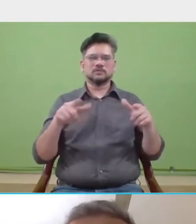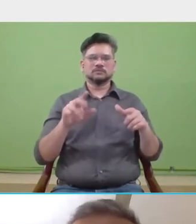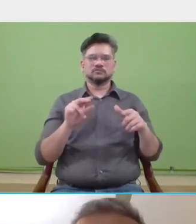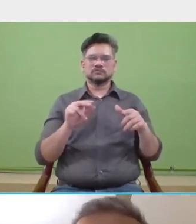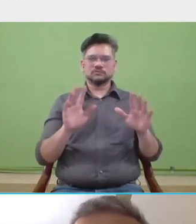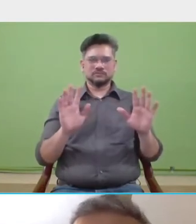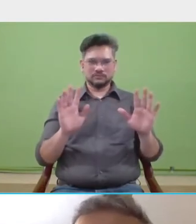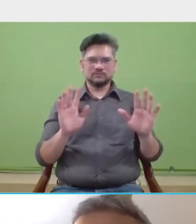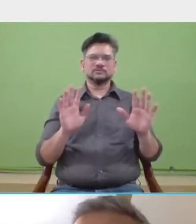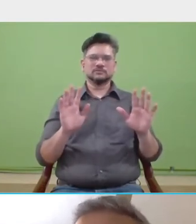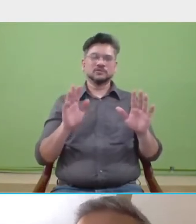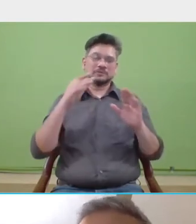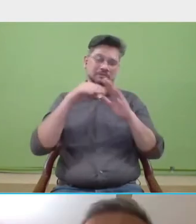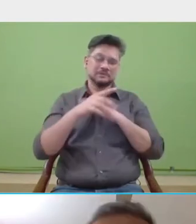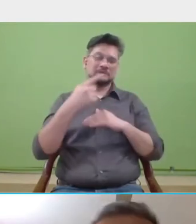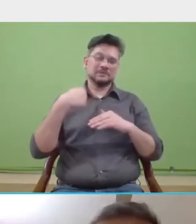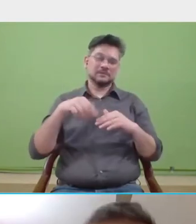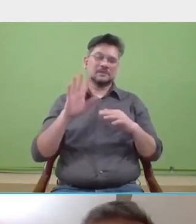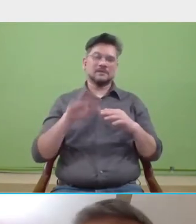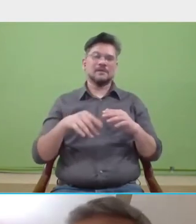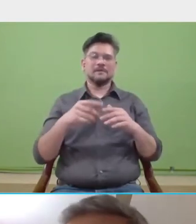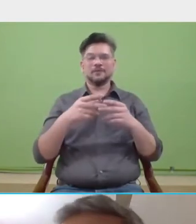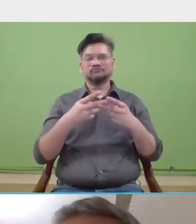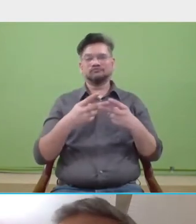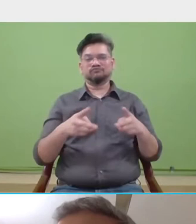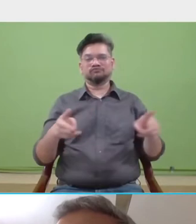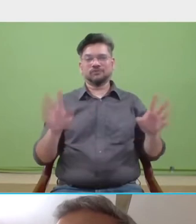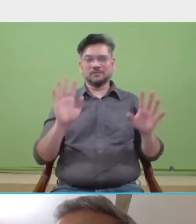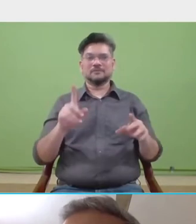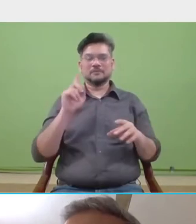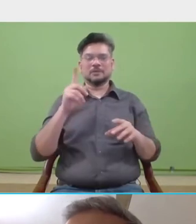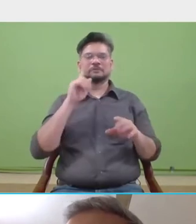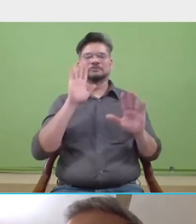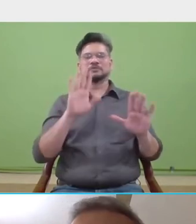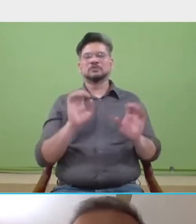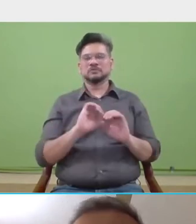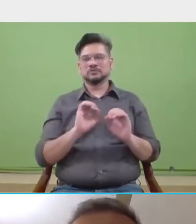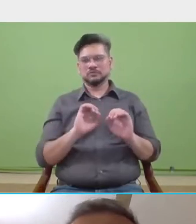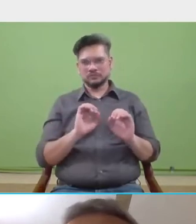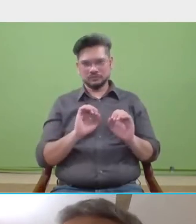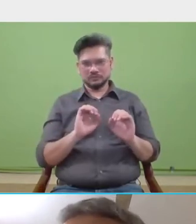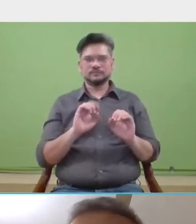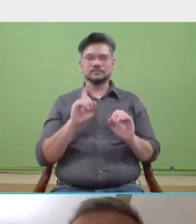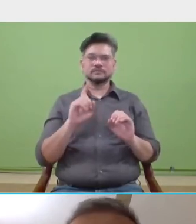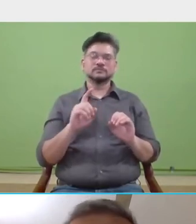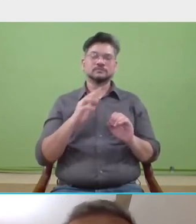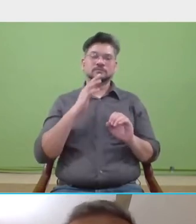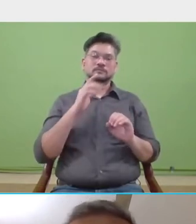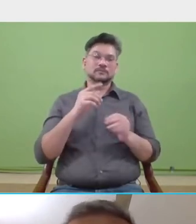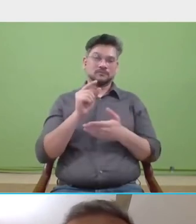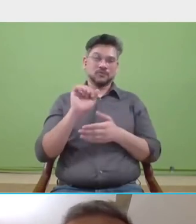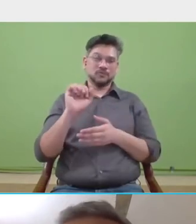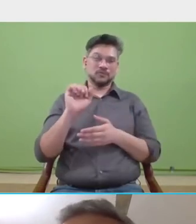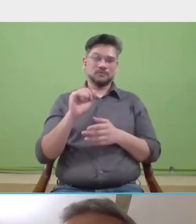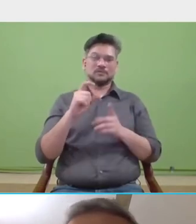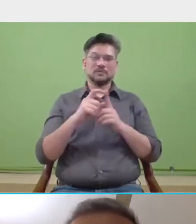hear about okay but you can read a series of articles in mind in fact if you go to my university website